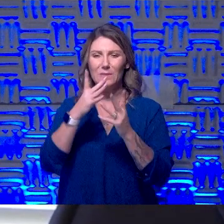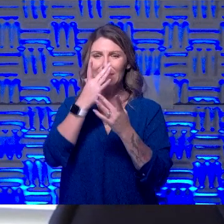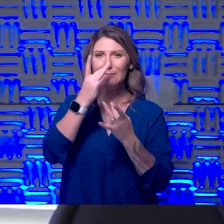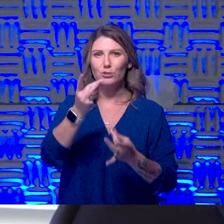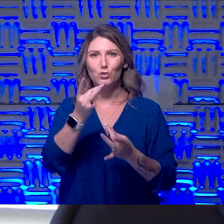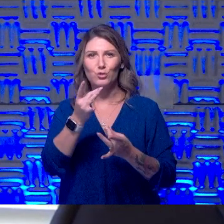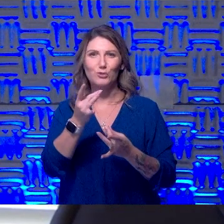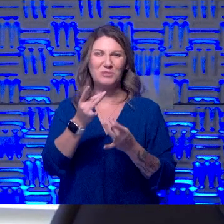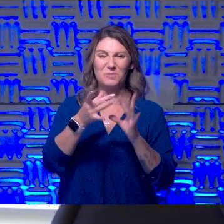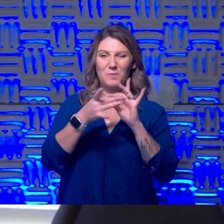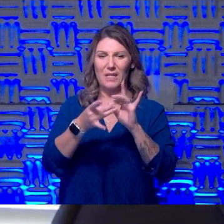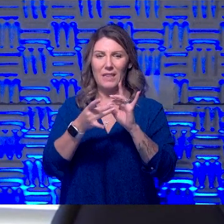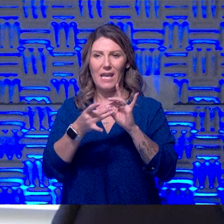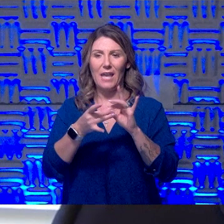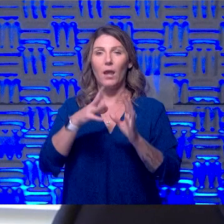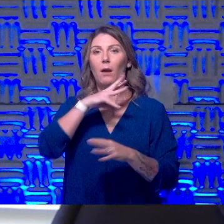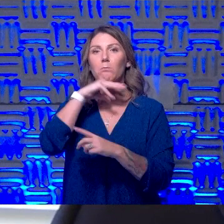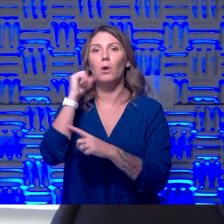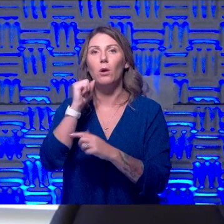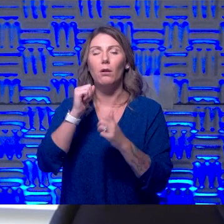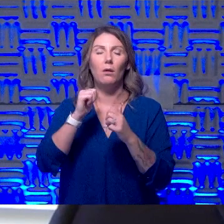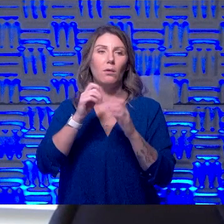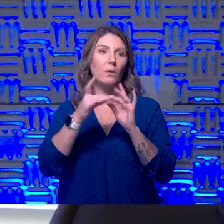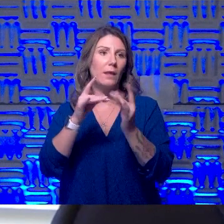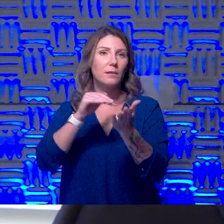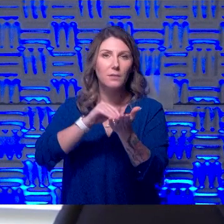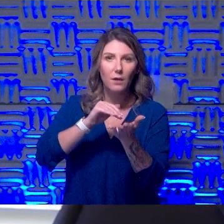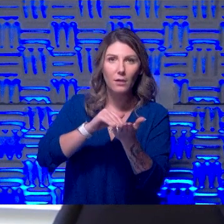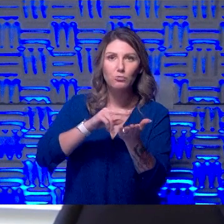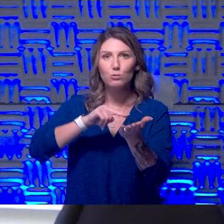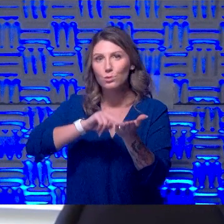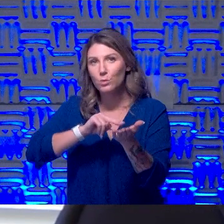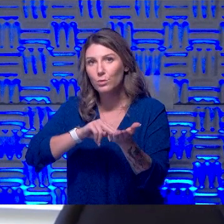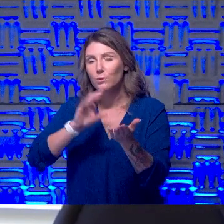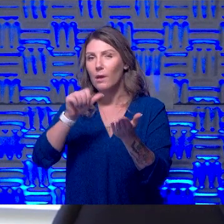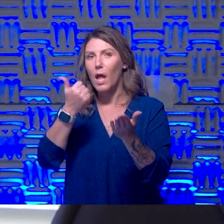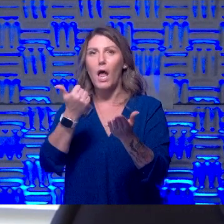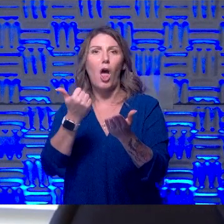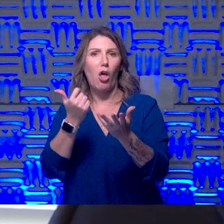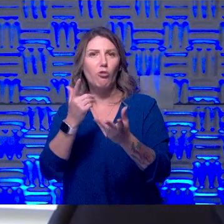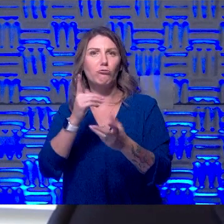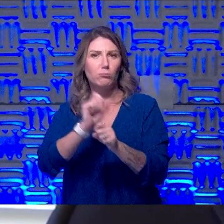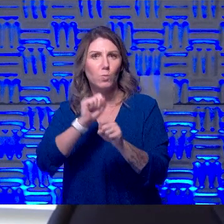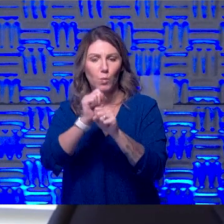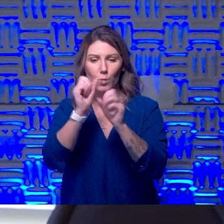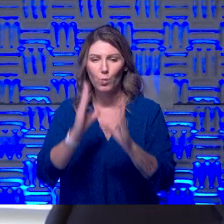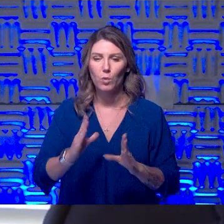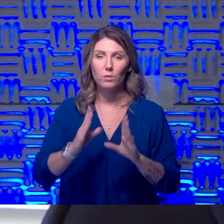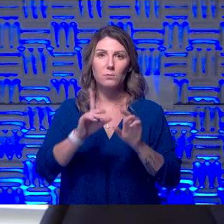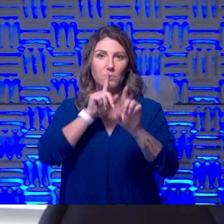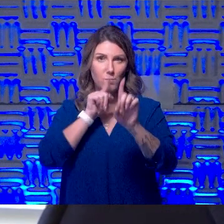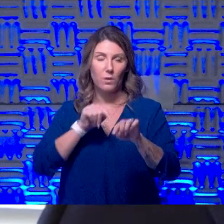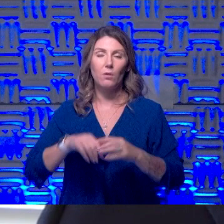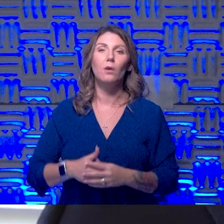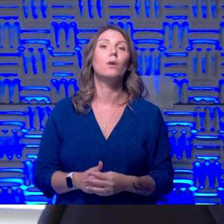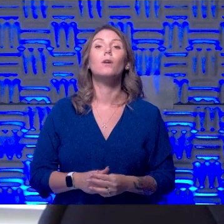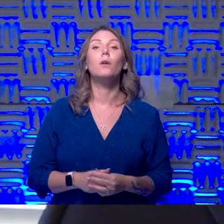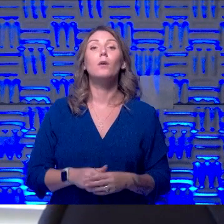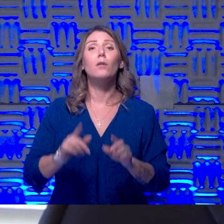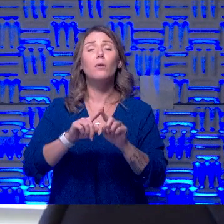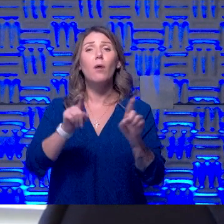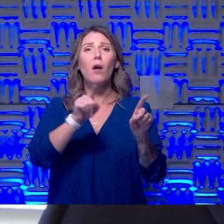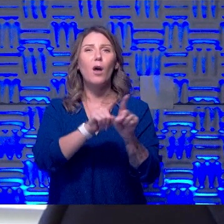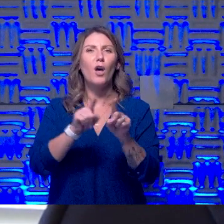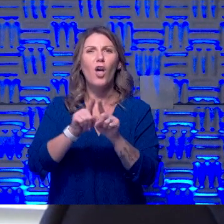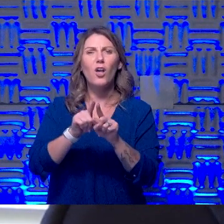we're hearing an awful lot about burnout with physicians, nurses, other personnel as a result of this. But we're also seeing a